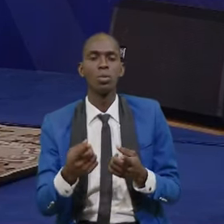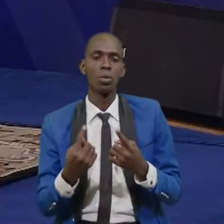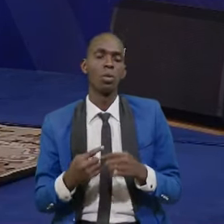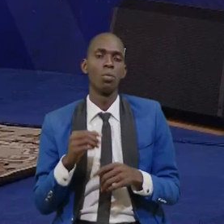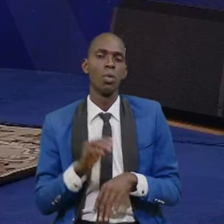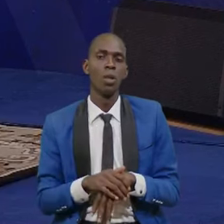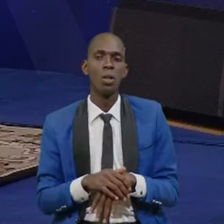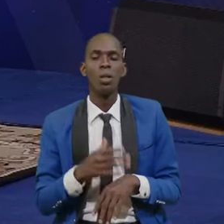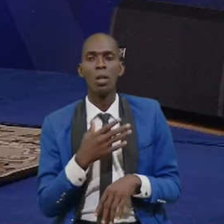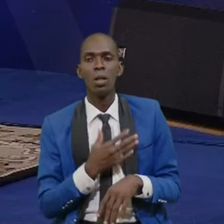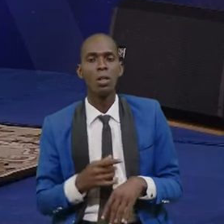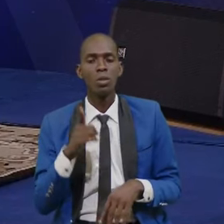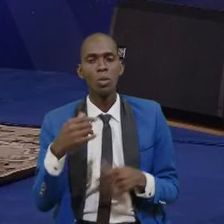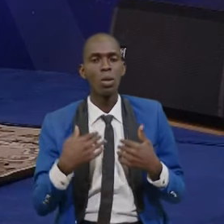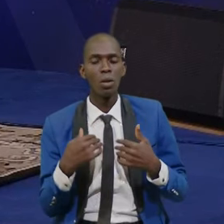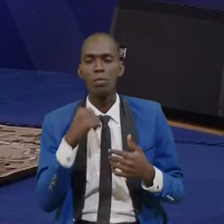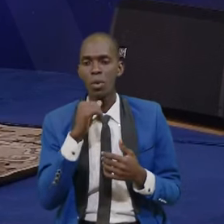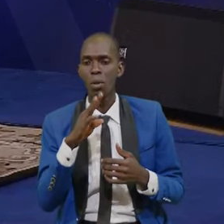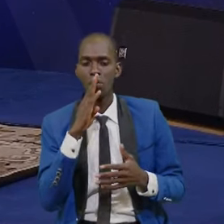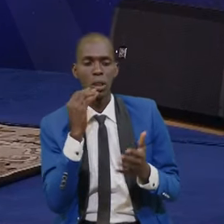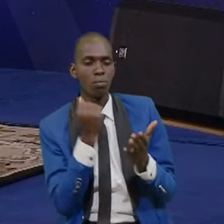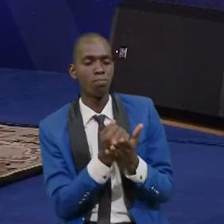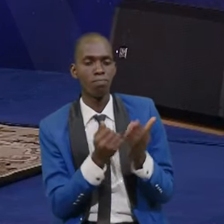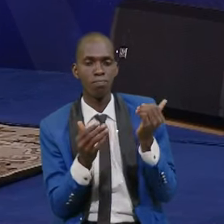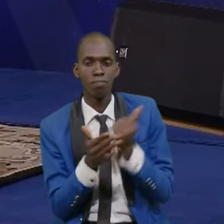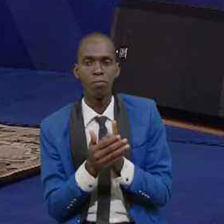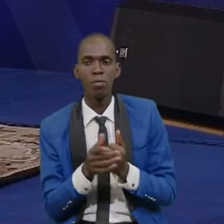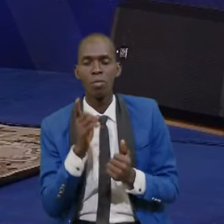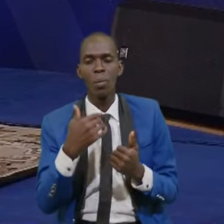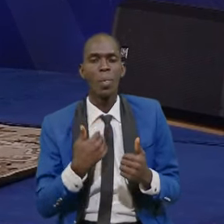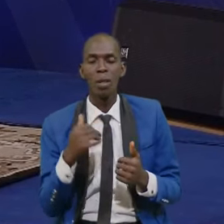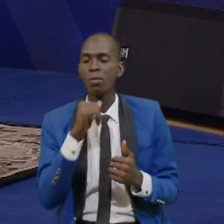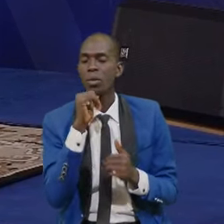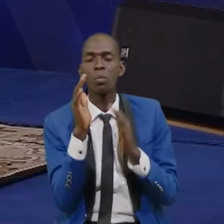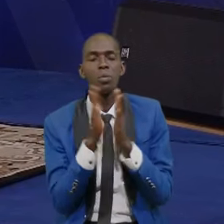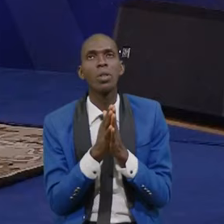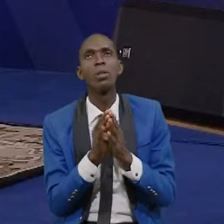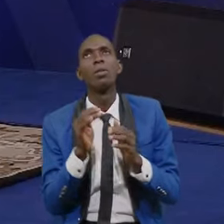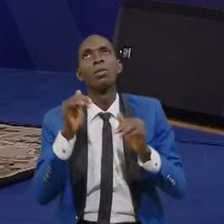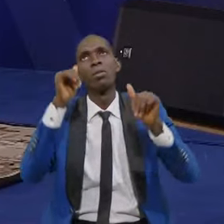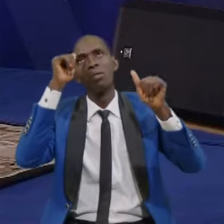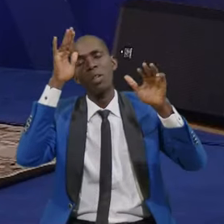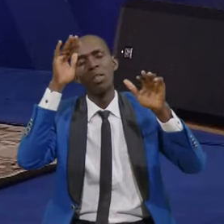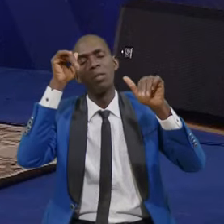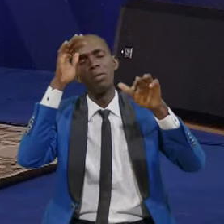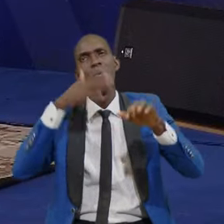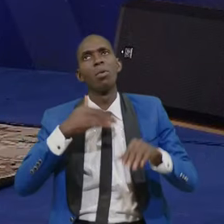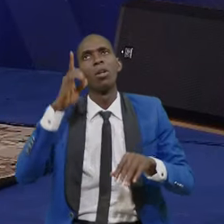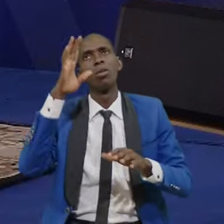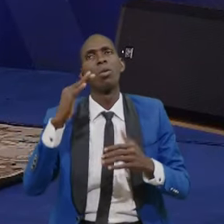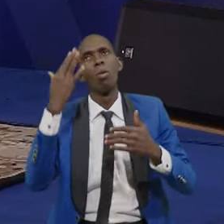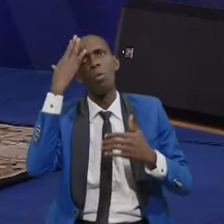not been nailed on the cross. You have not said, Father, Father, my God, why have you forsaken